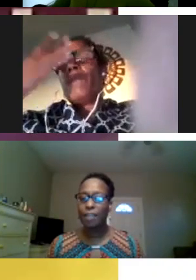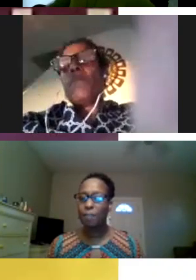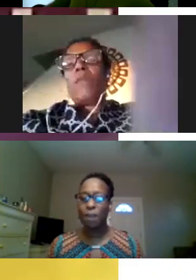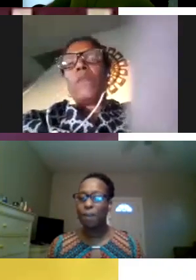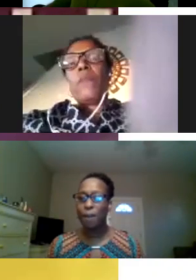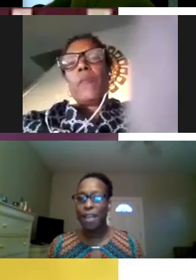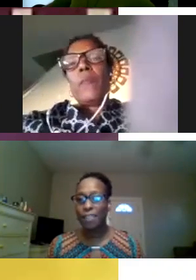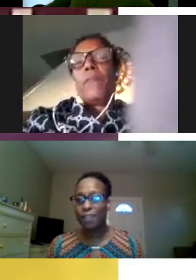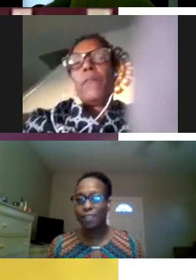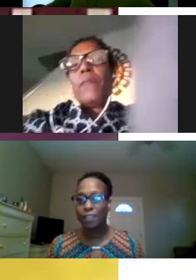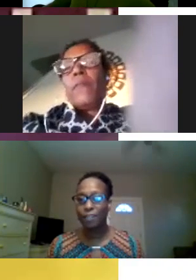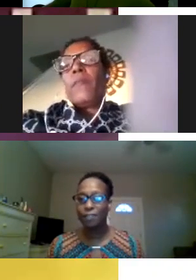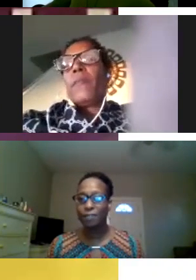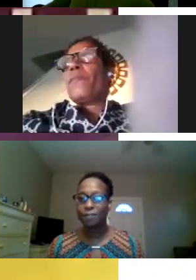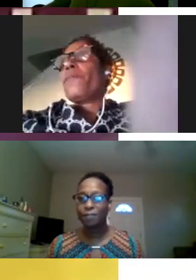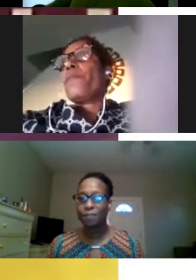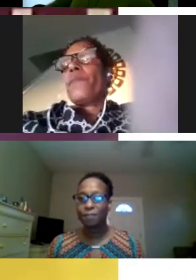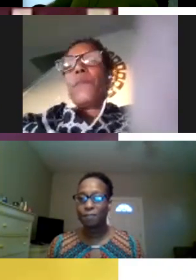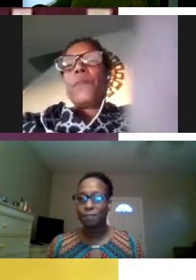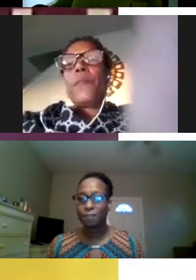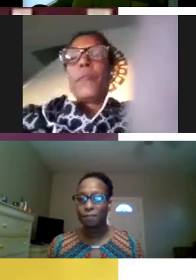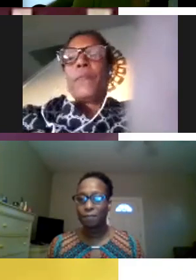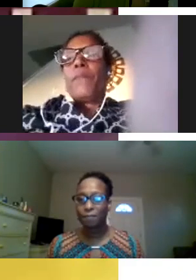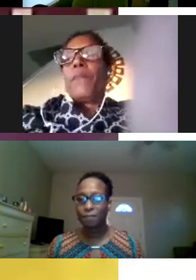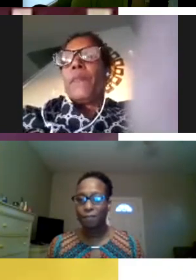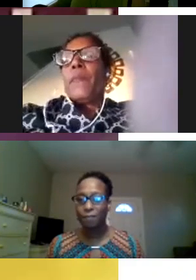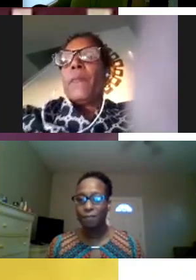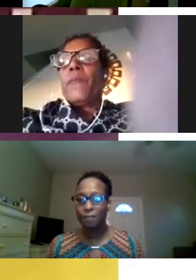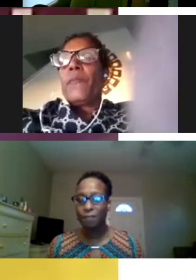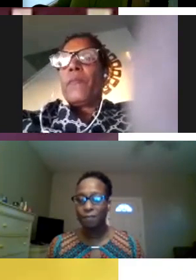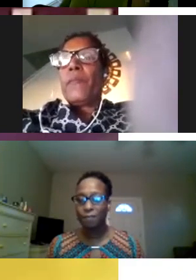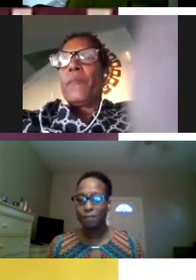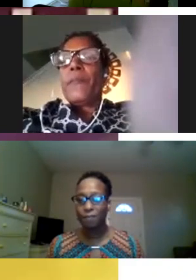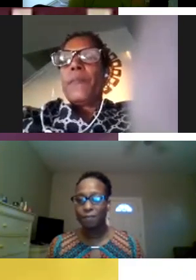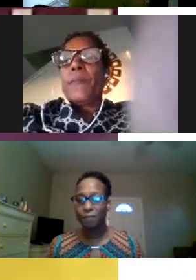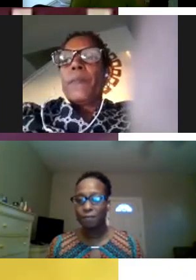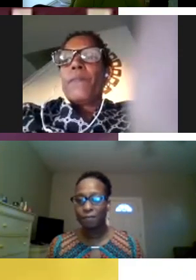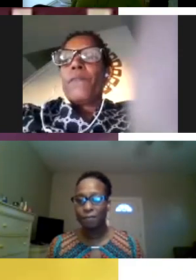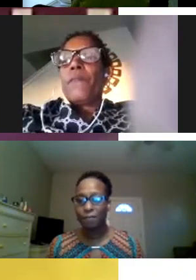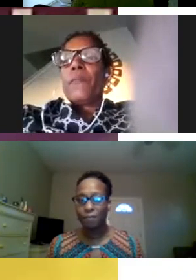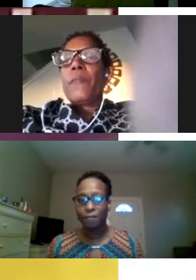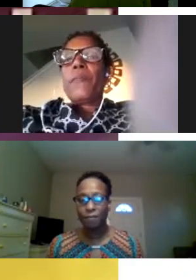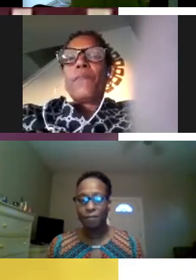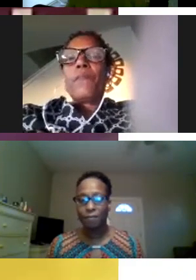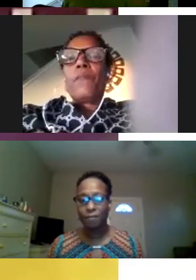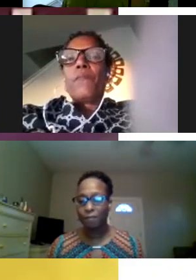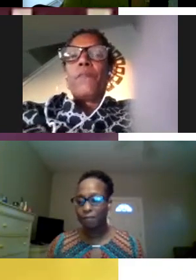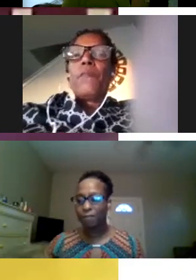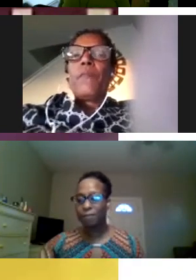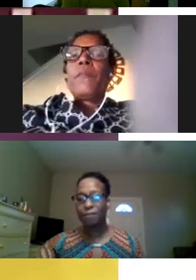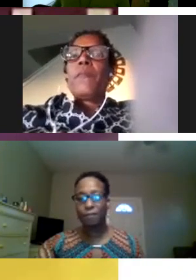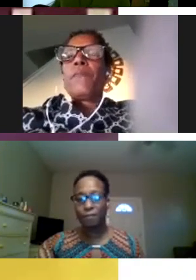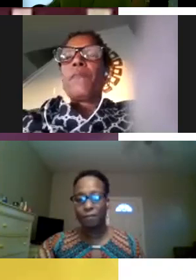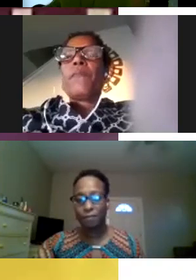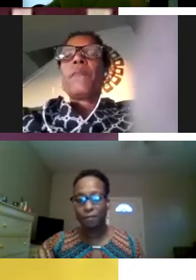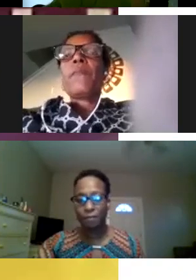And Barb, I'll pass it on to you. Great. So I actually, Crystal had a great question in the chat box,